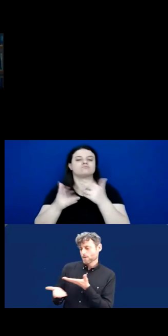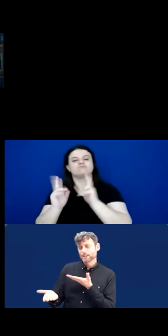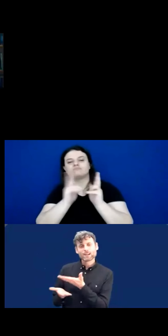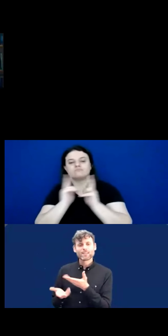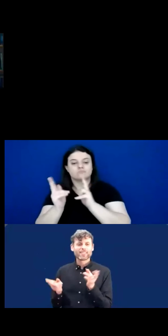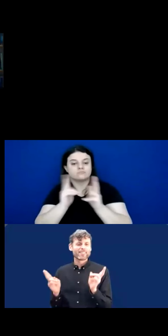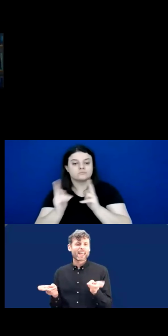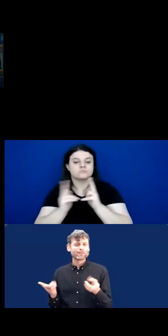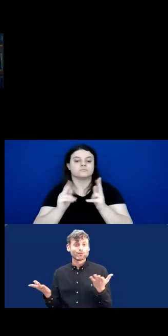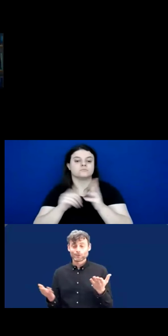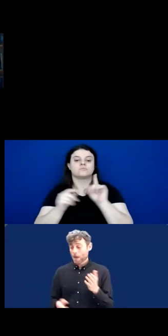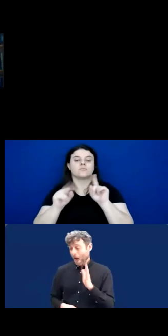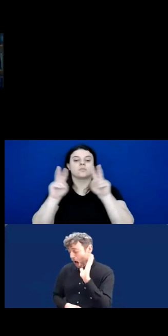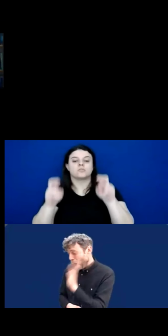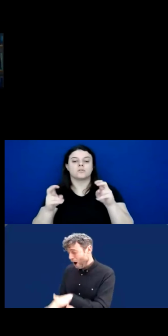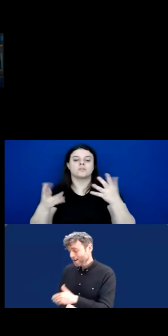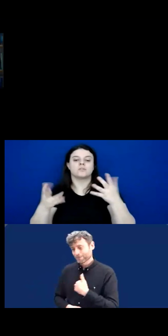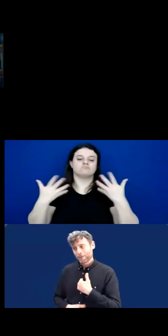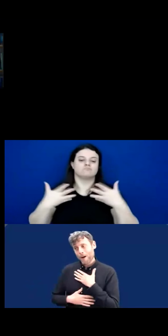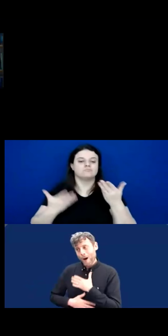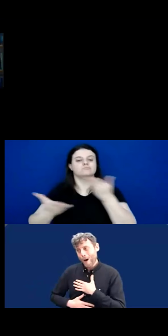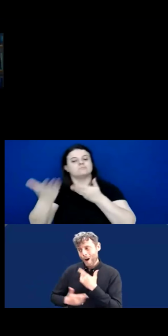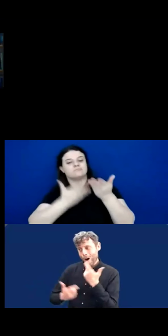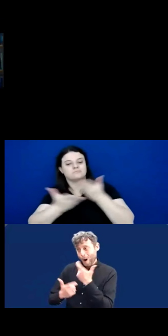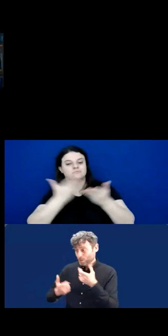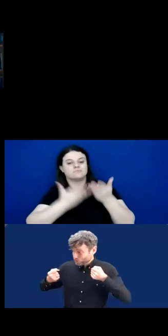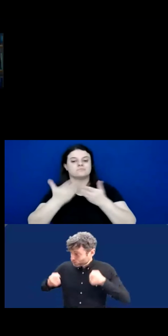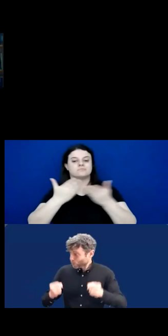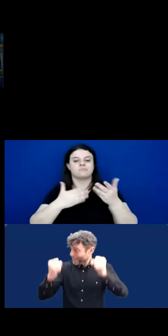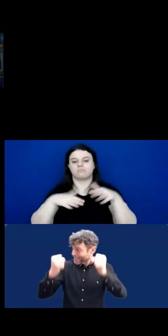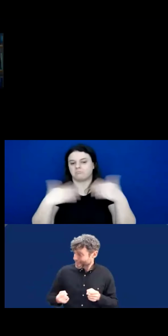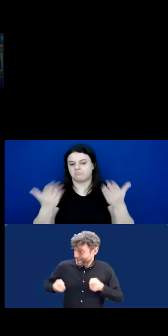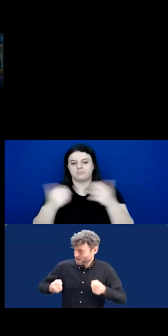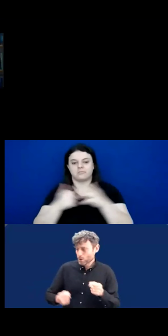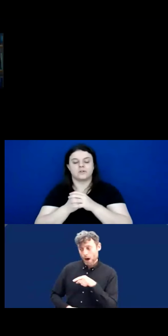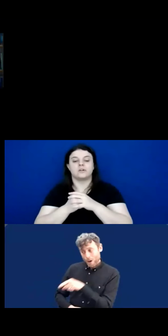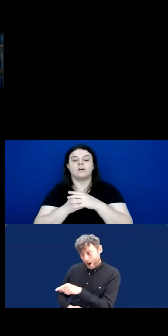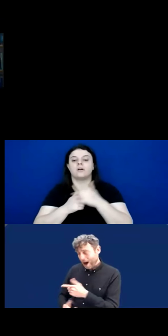they shared on the swing the other day.